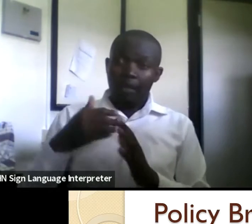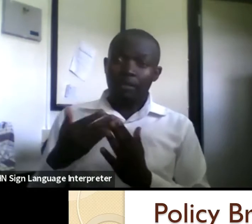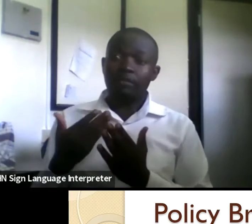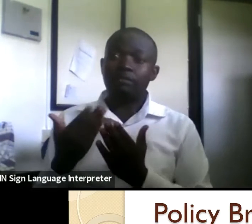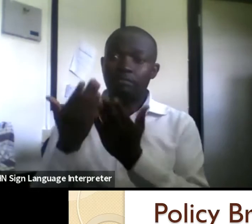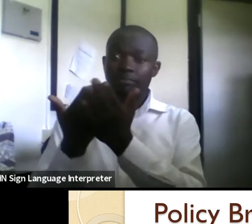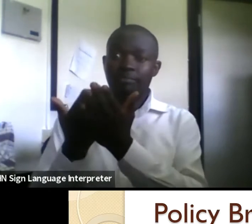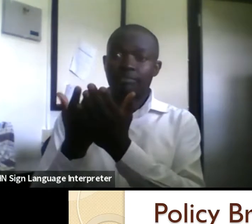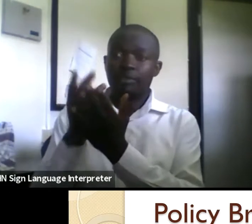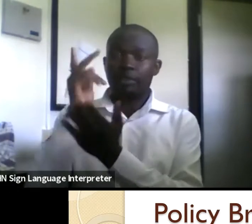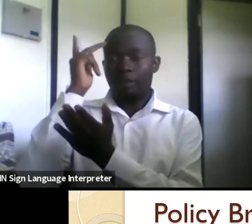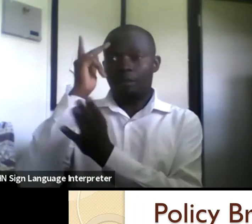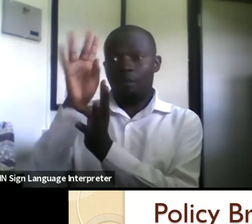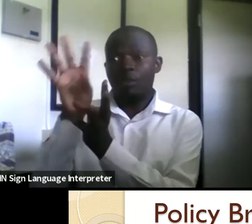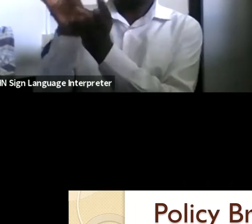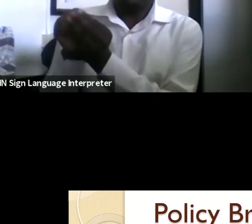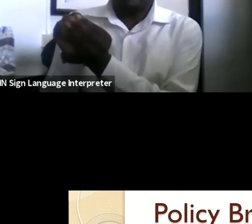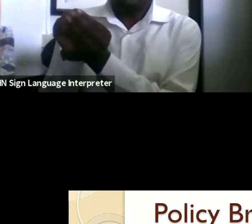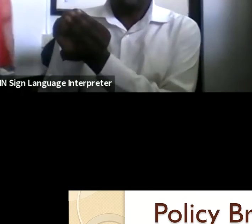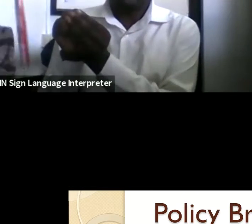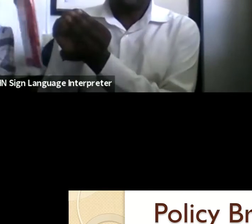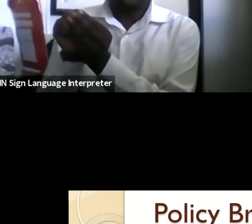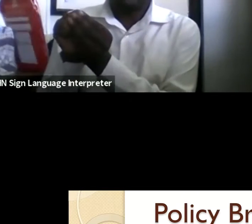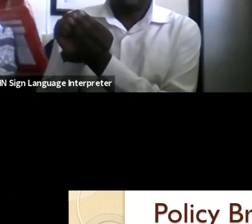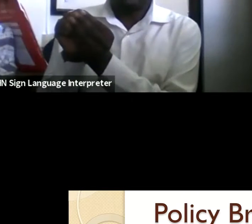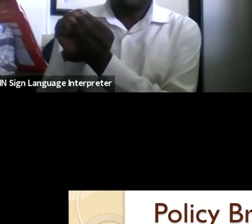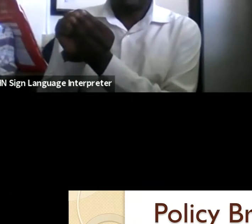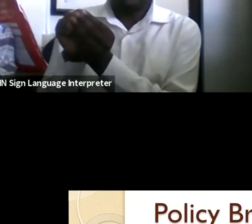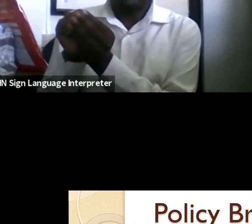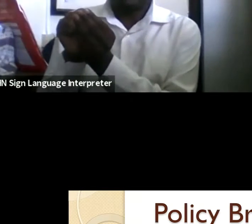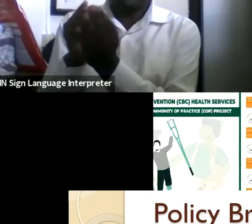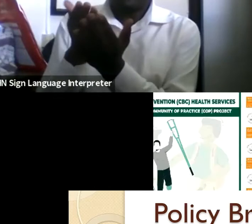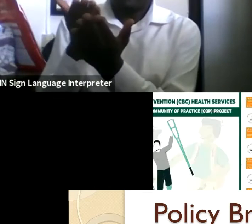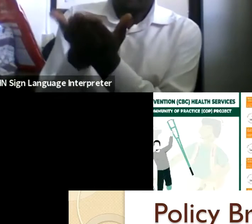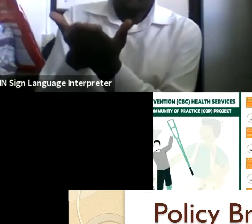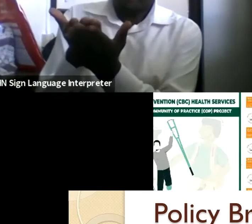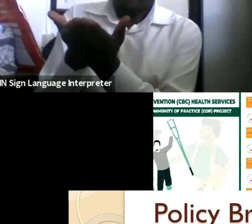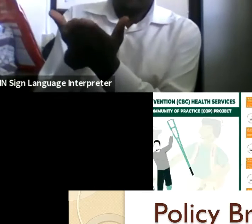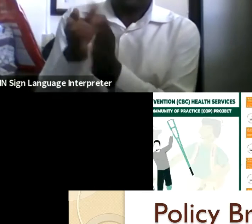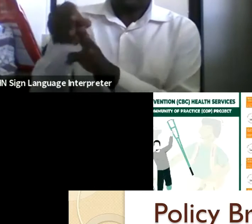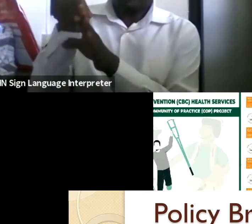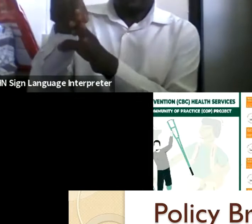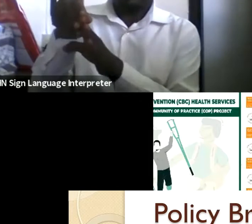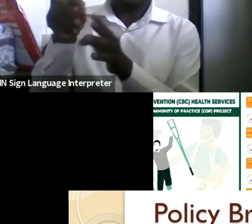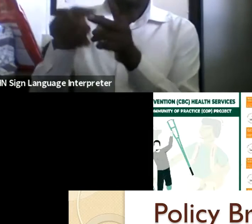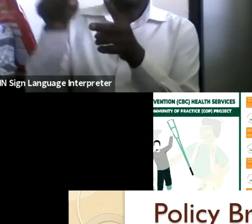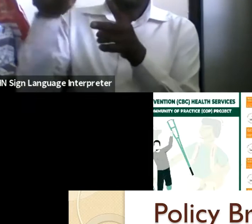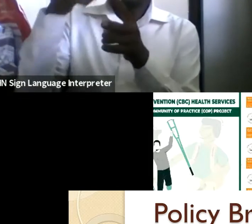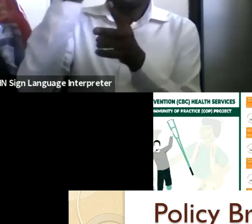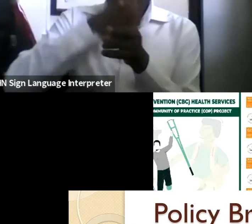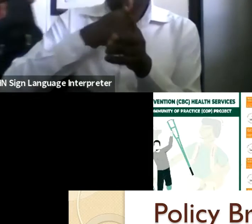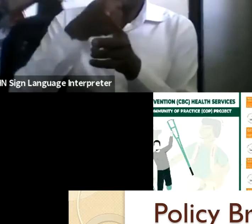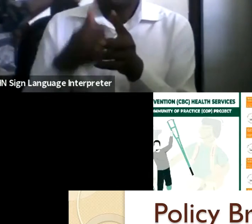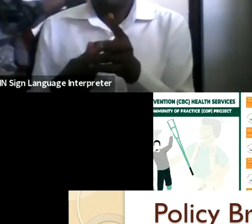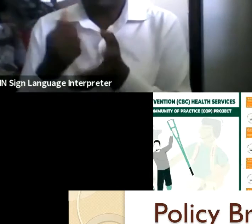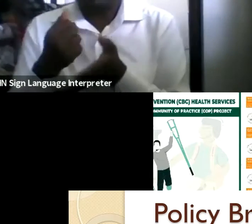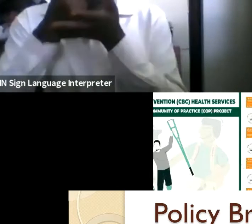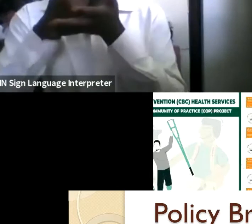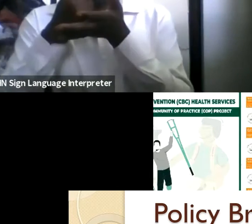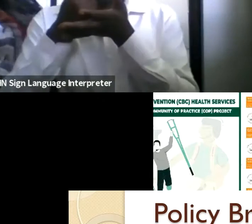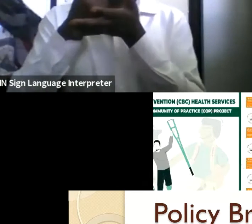brief to the respected leaders and colleagues from Africa who have